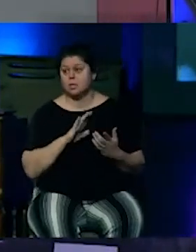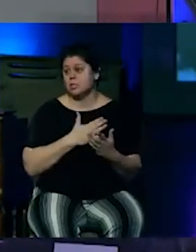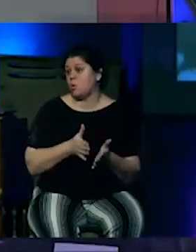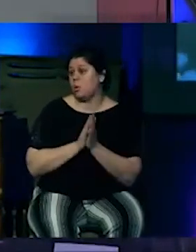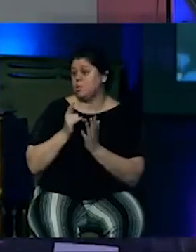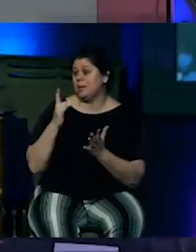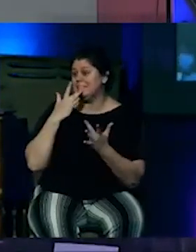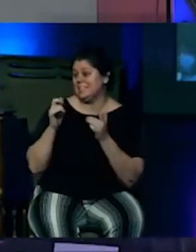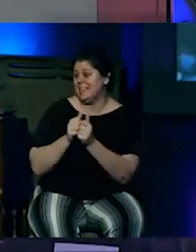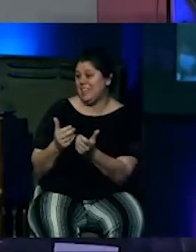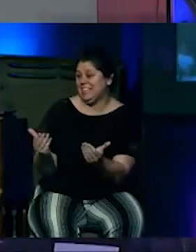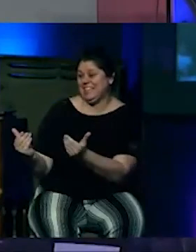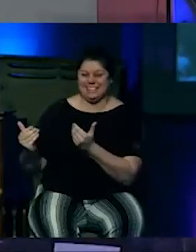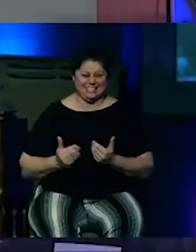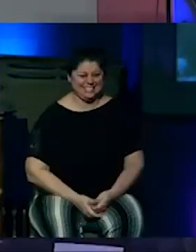want to sing some stuff together?